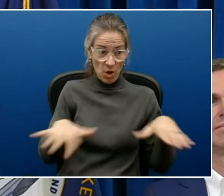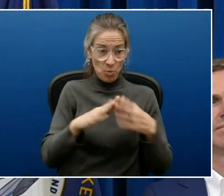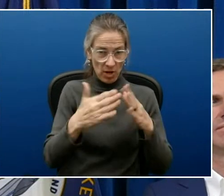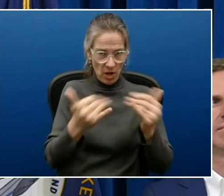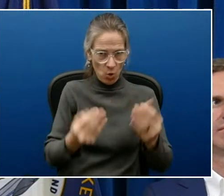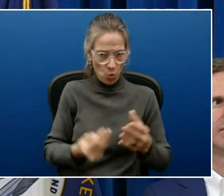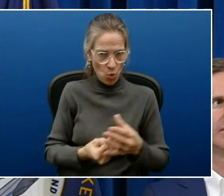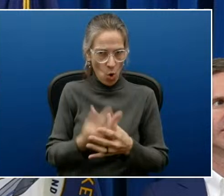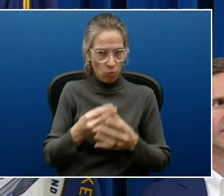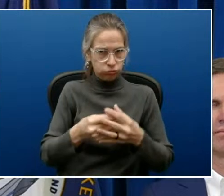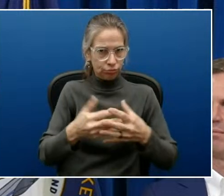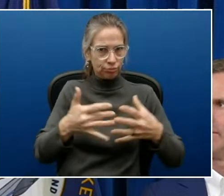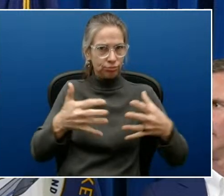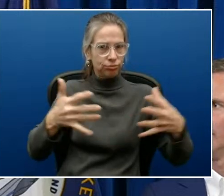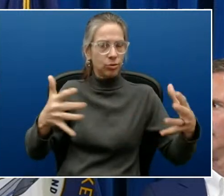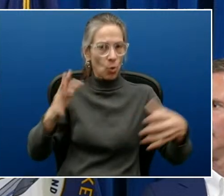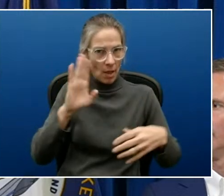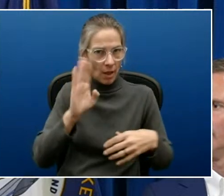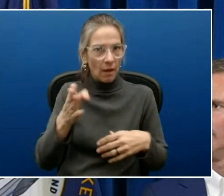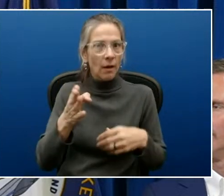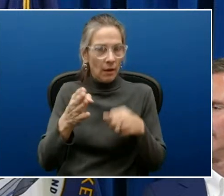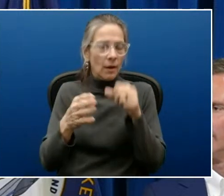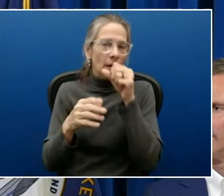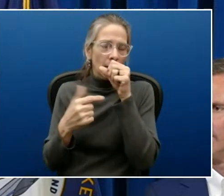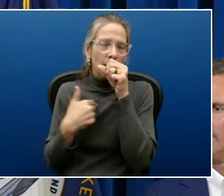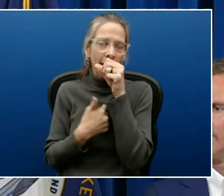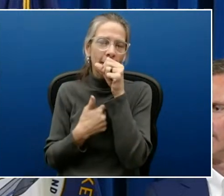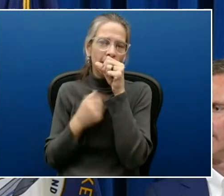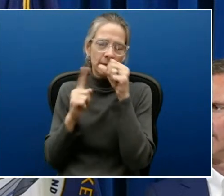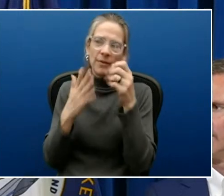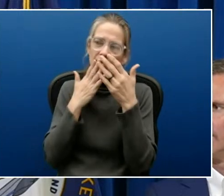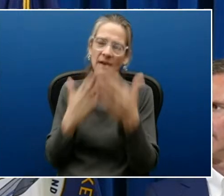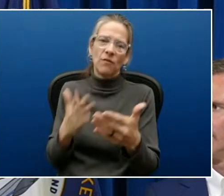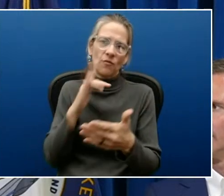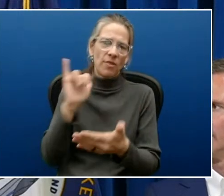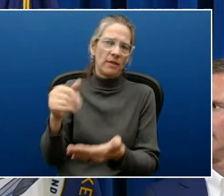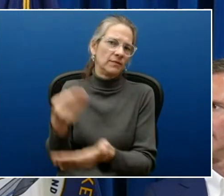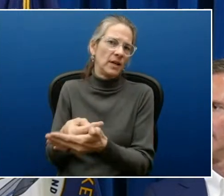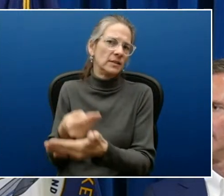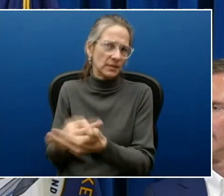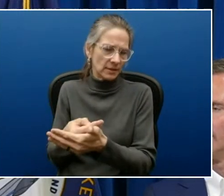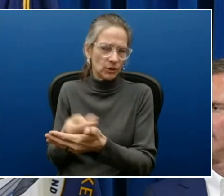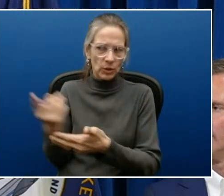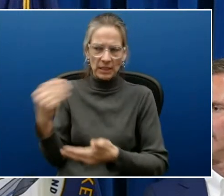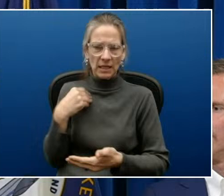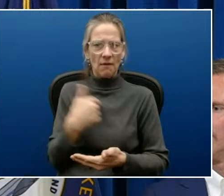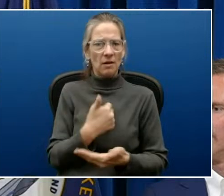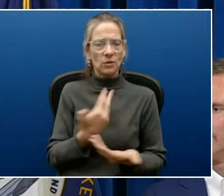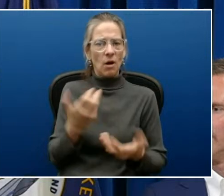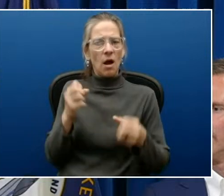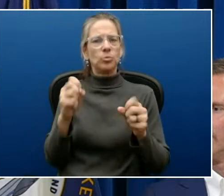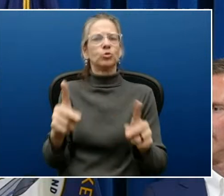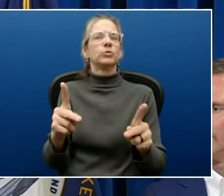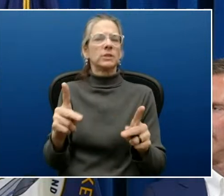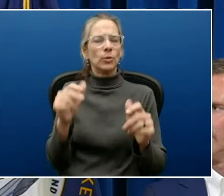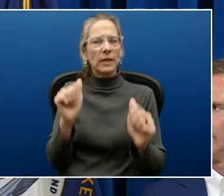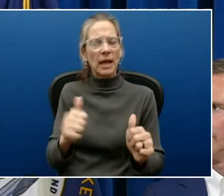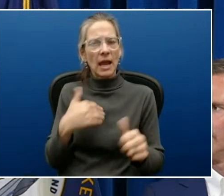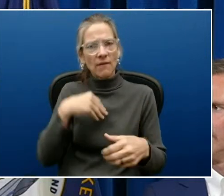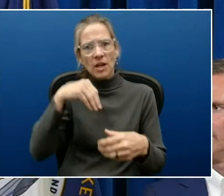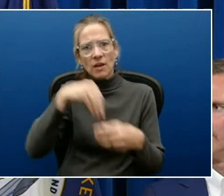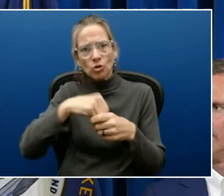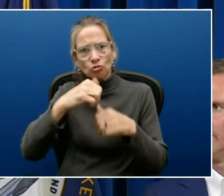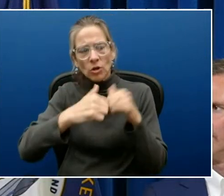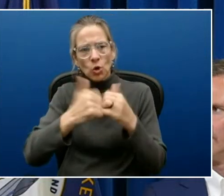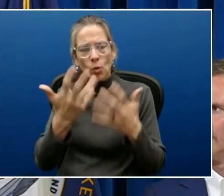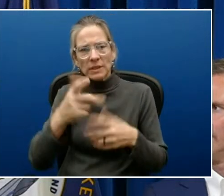in the coming years, and I'm thankful for this funding, providing us the opportunity to address infrastructure needs on